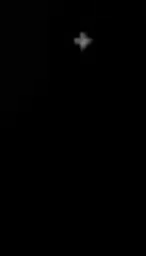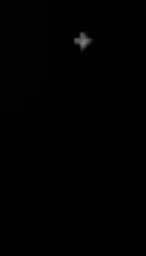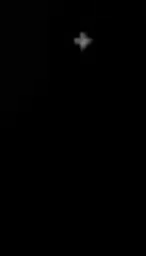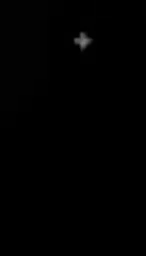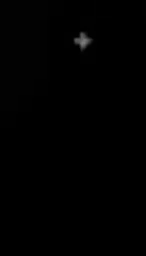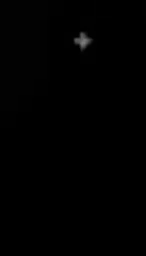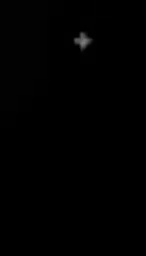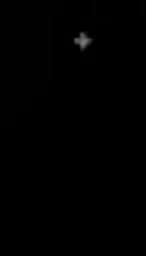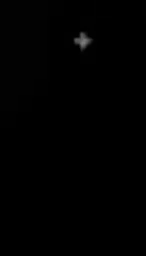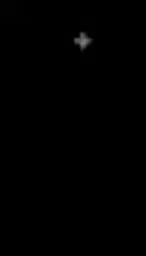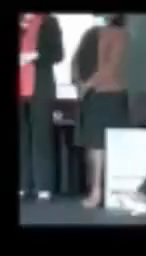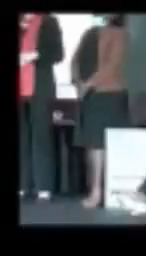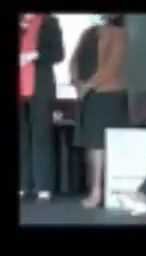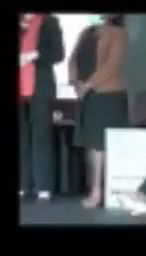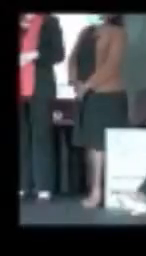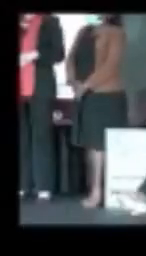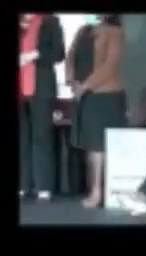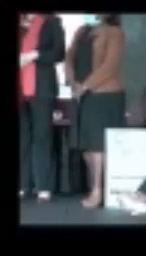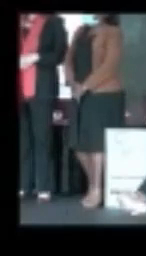Thank you very much.